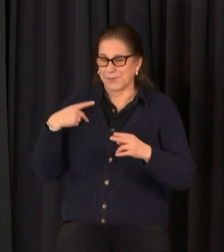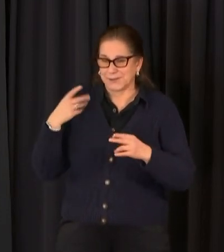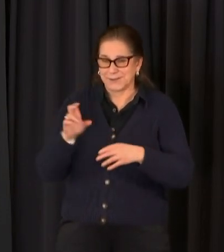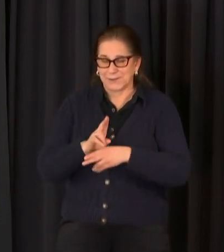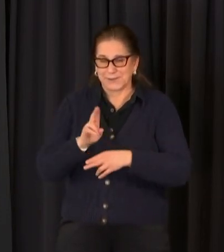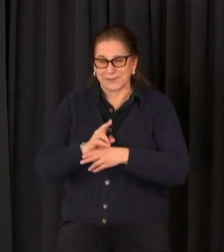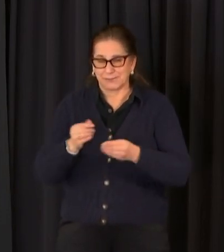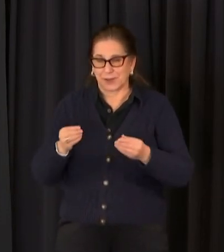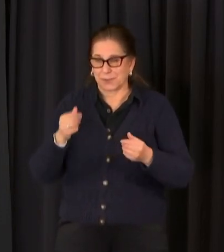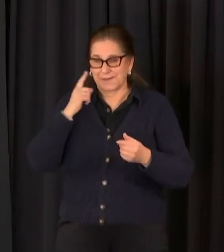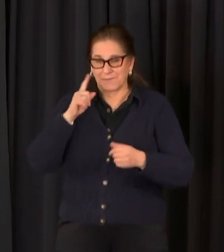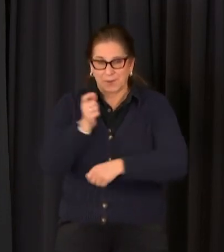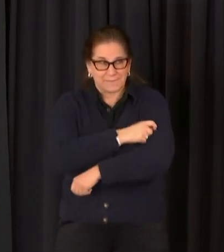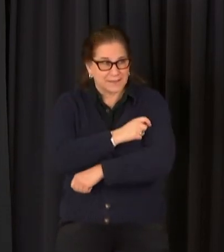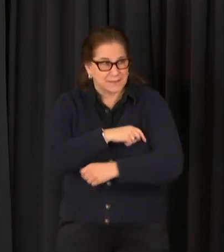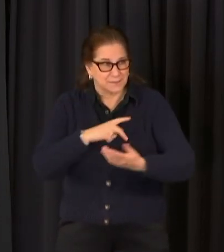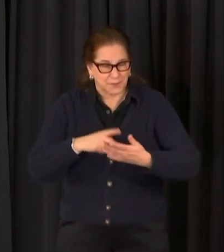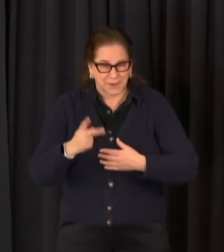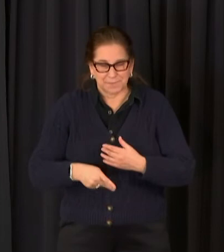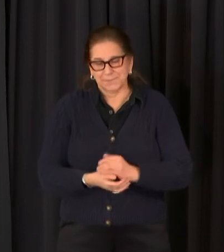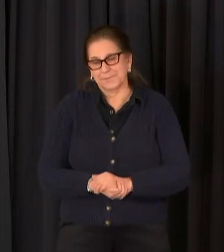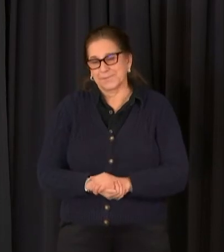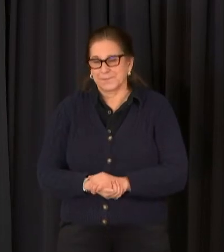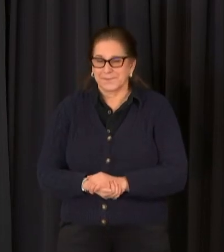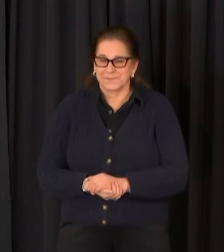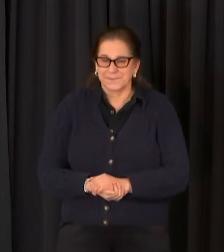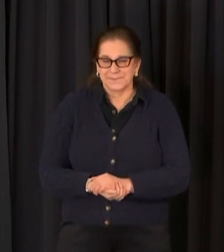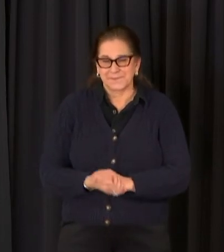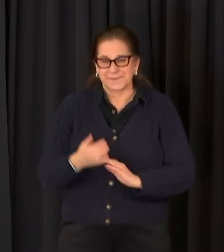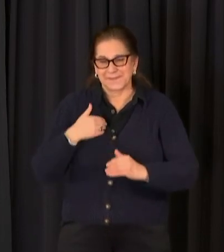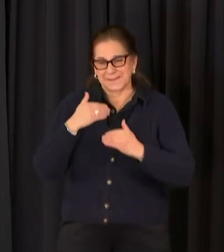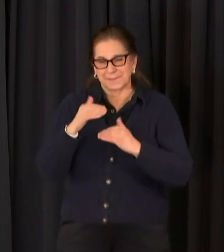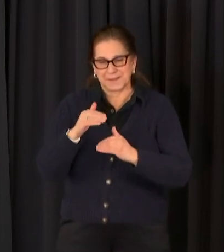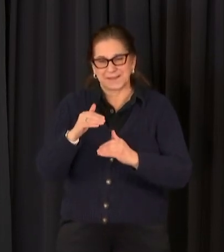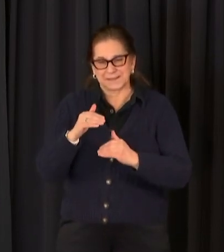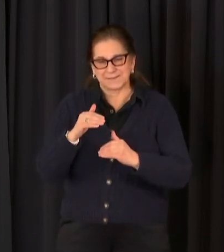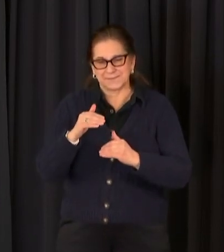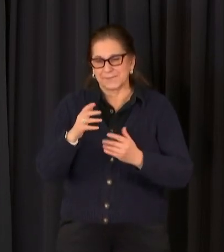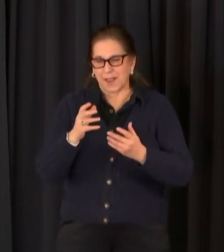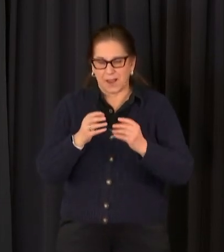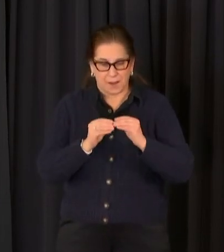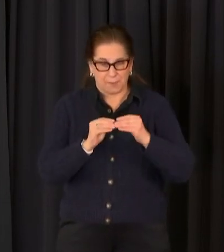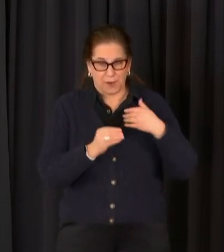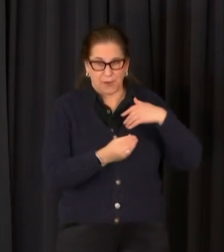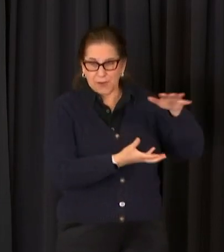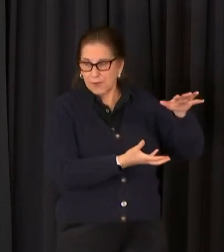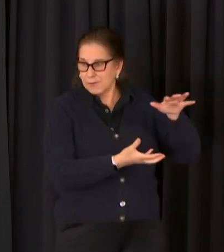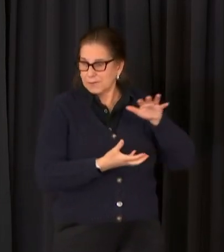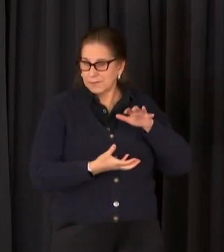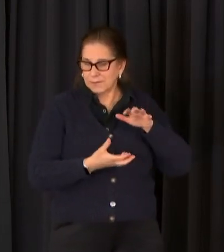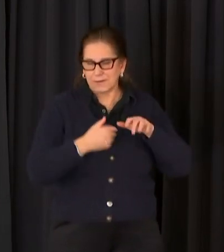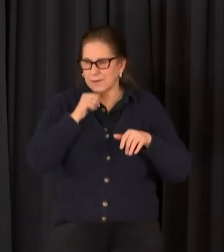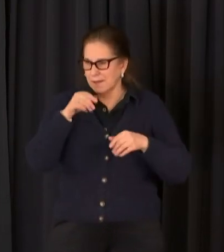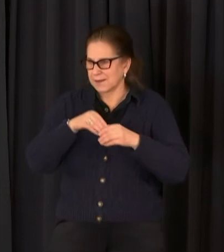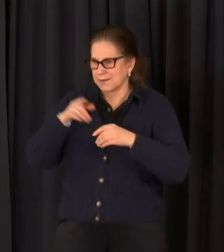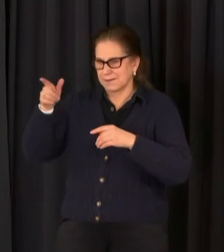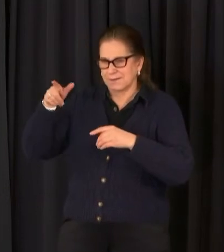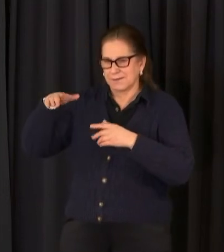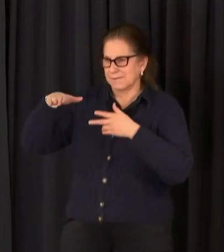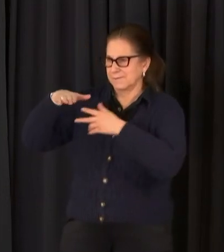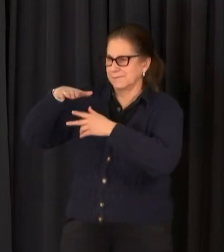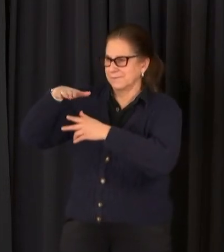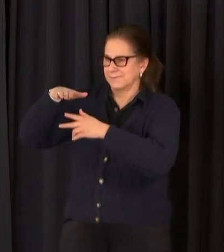as the vaccine program rolls out. Our greatest limitation at this time is the amount of vaccine that we receive from the federal government. We